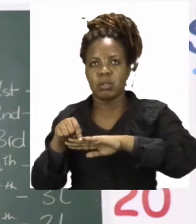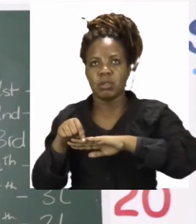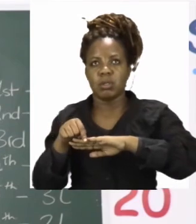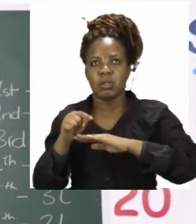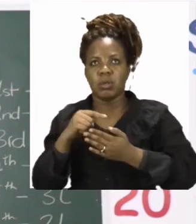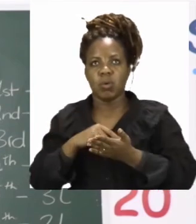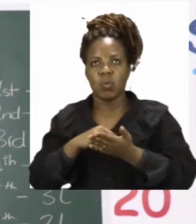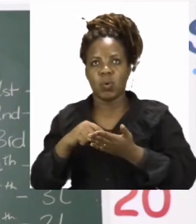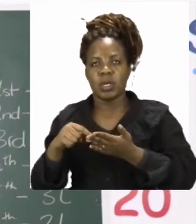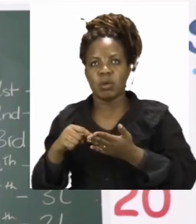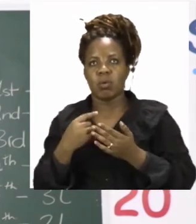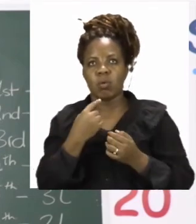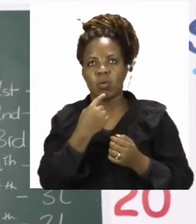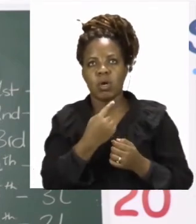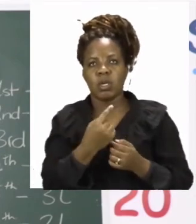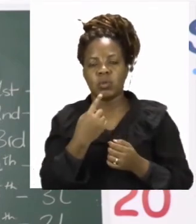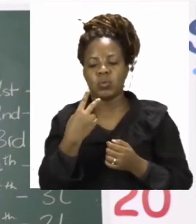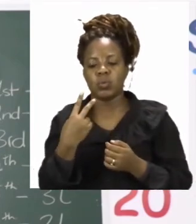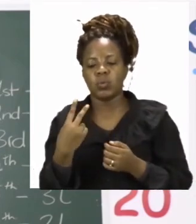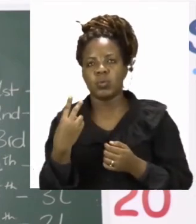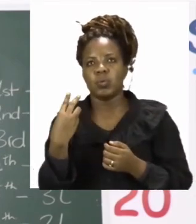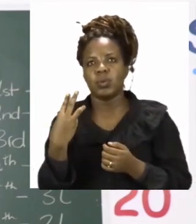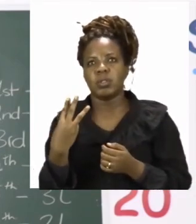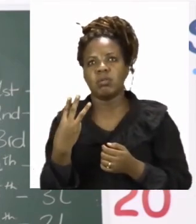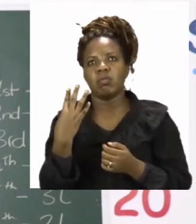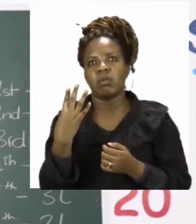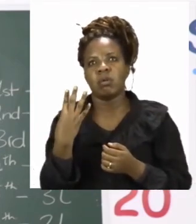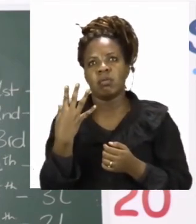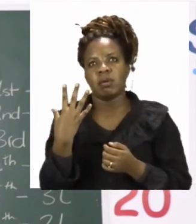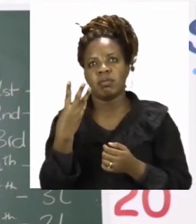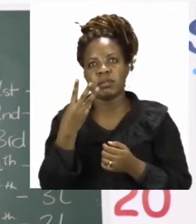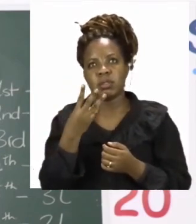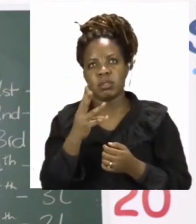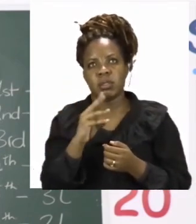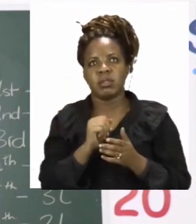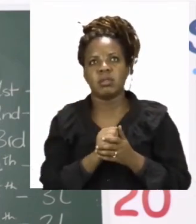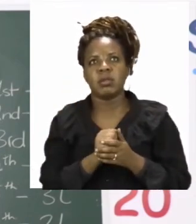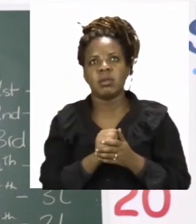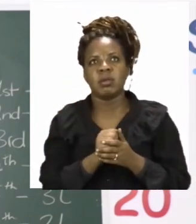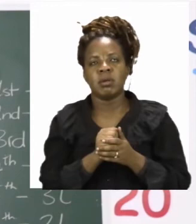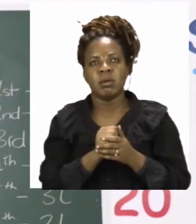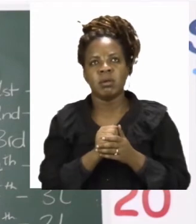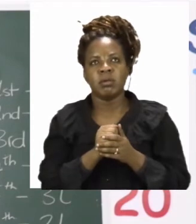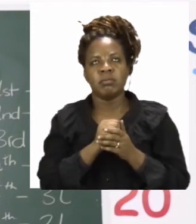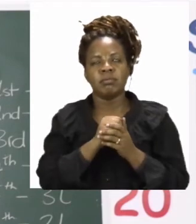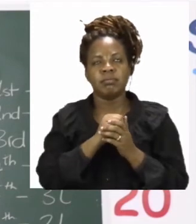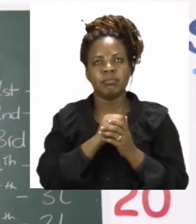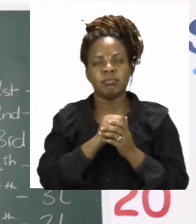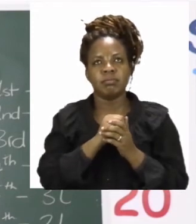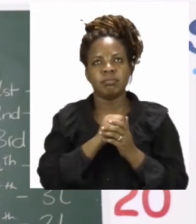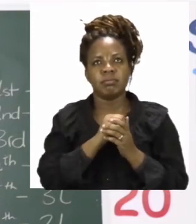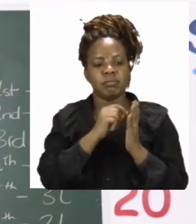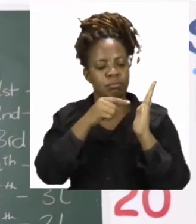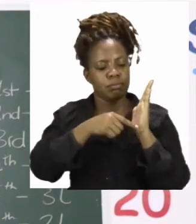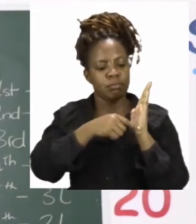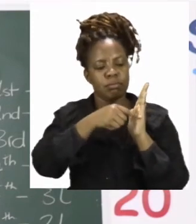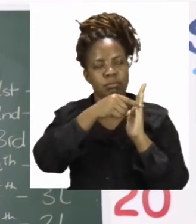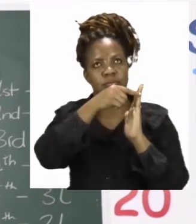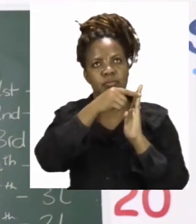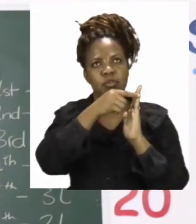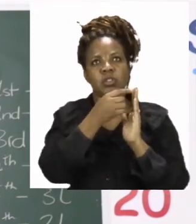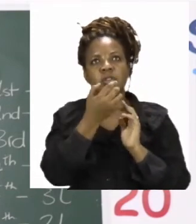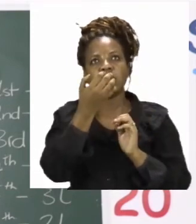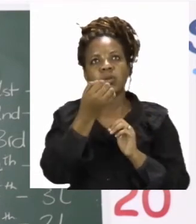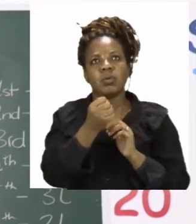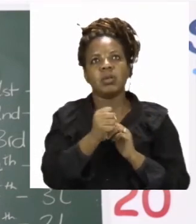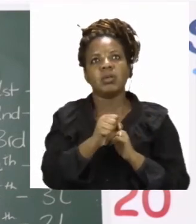the weeks. They are 6 weeks we are going to fill in. And then on the other side, we have the liters.